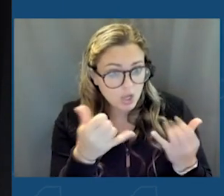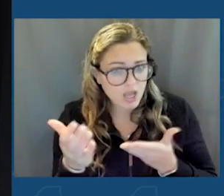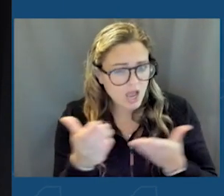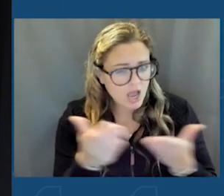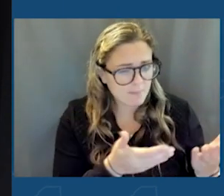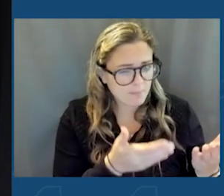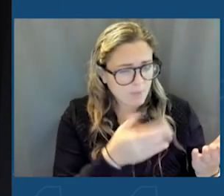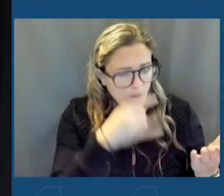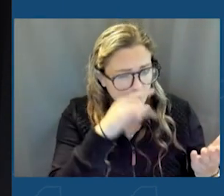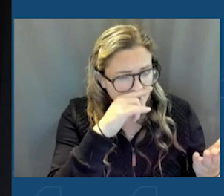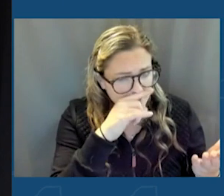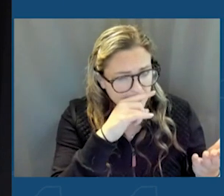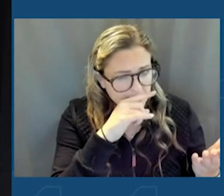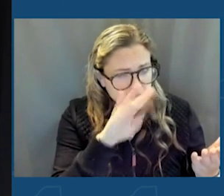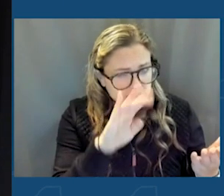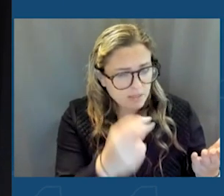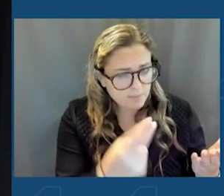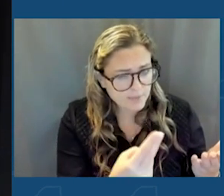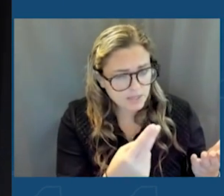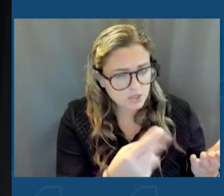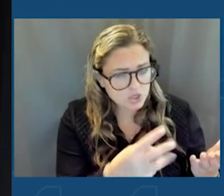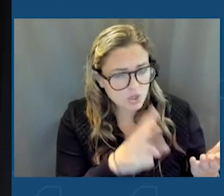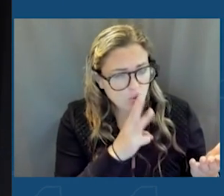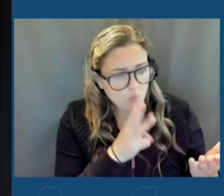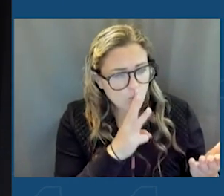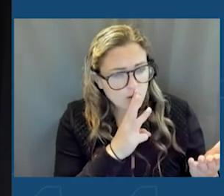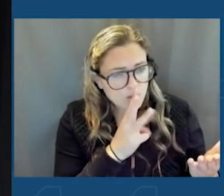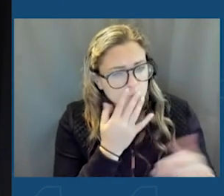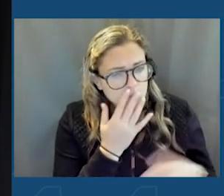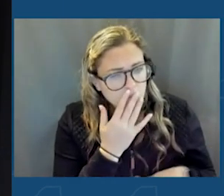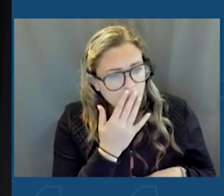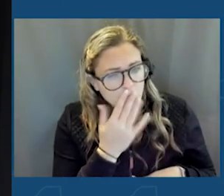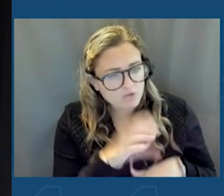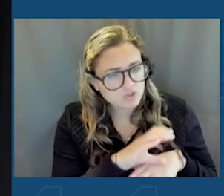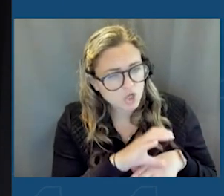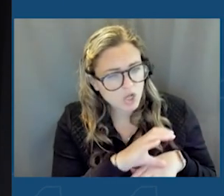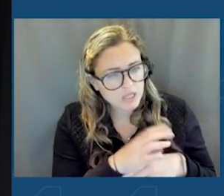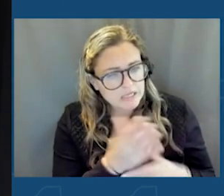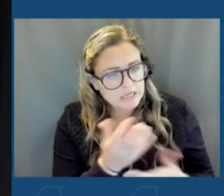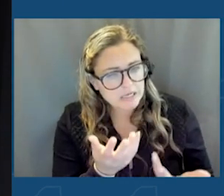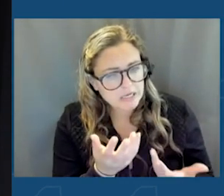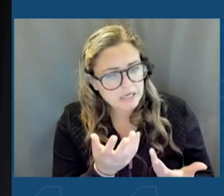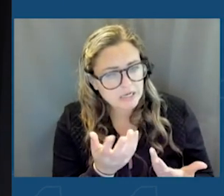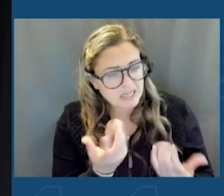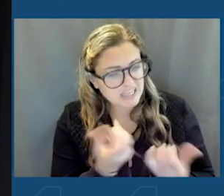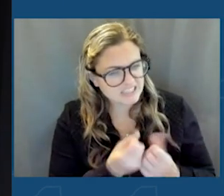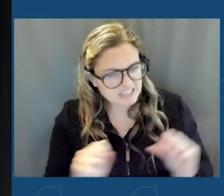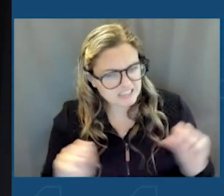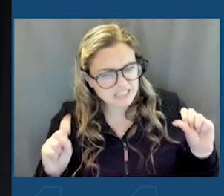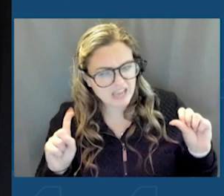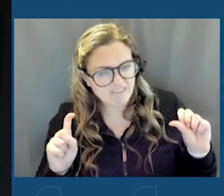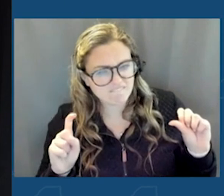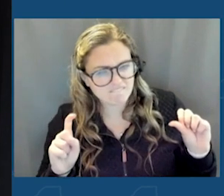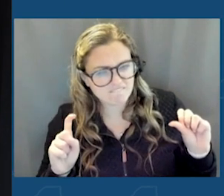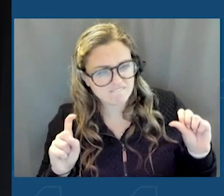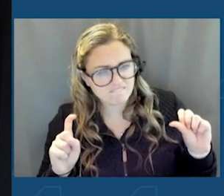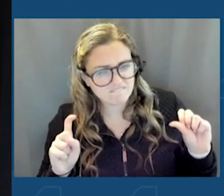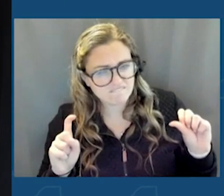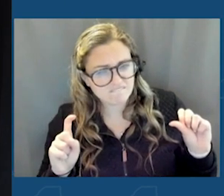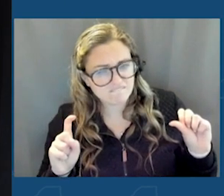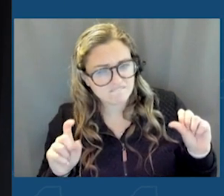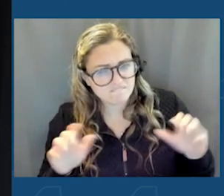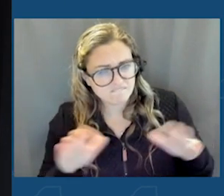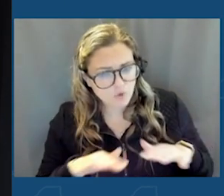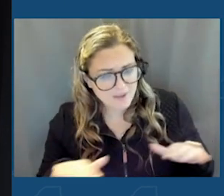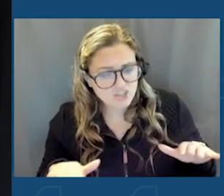to the Bay beaches and the water was the color of chocolate. Is it safe for my children to go swimming